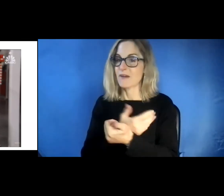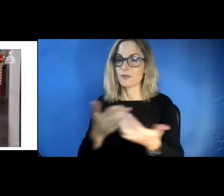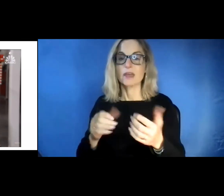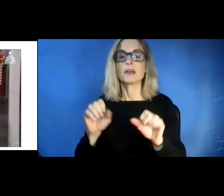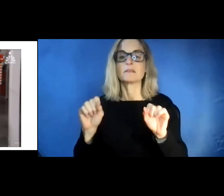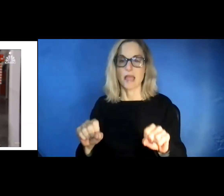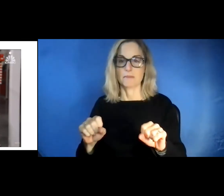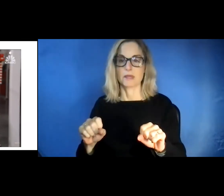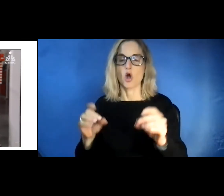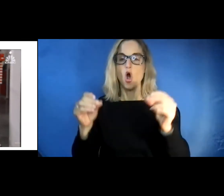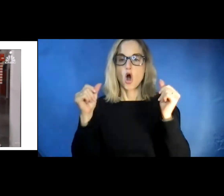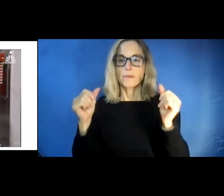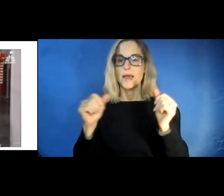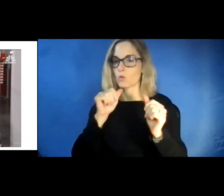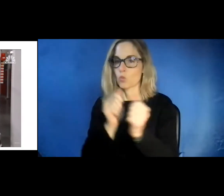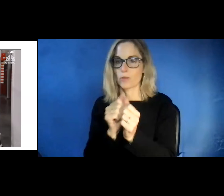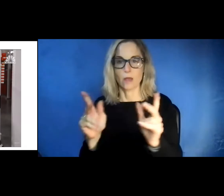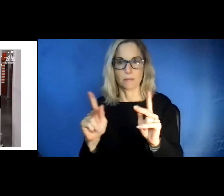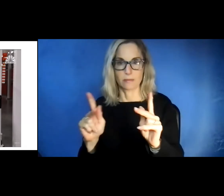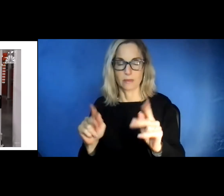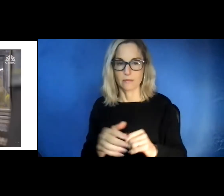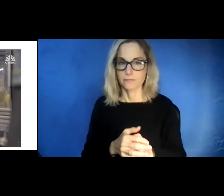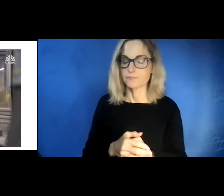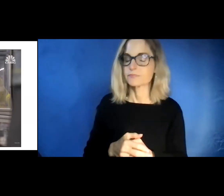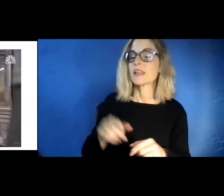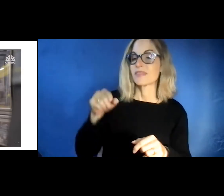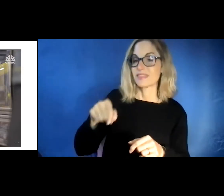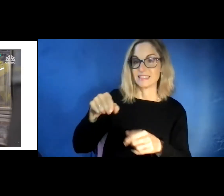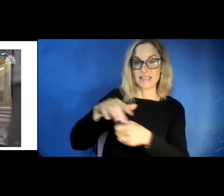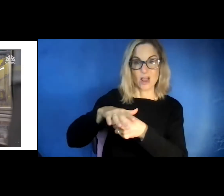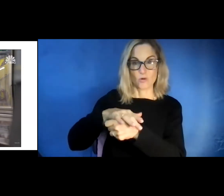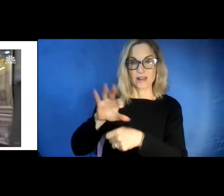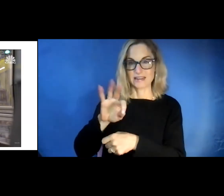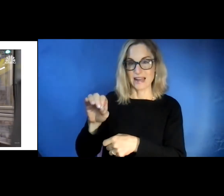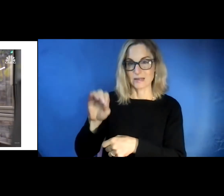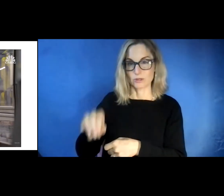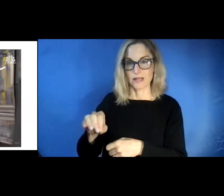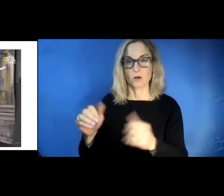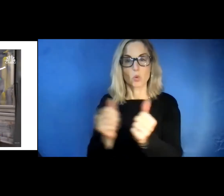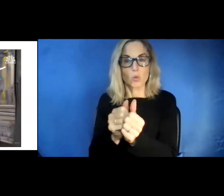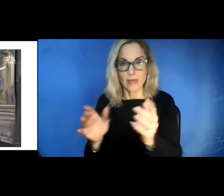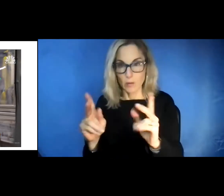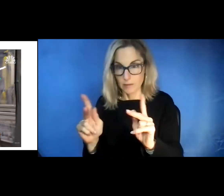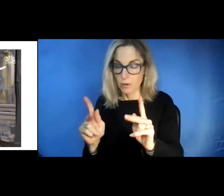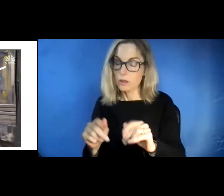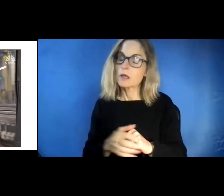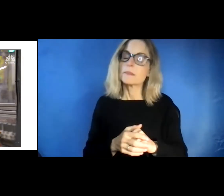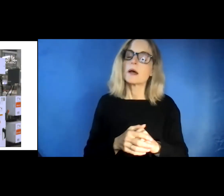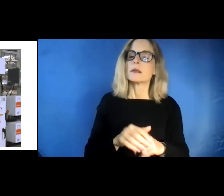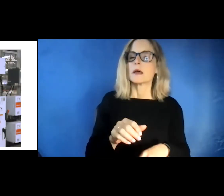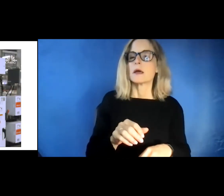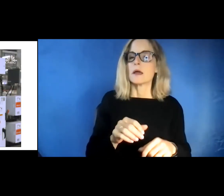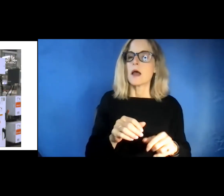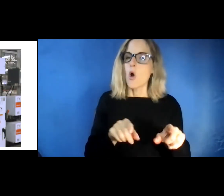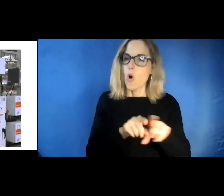tells me the area we're in is 90% automated, but they've had to back off in other areas and add more humans back